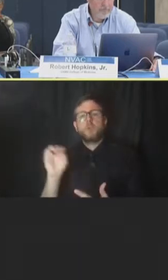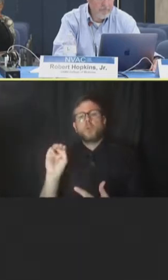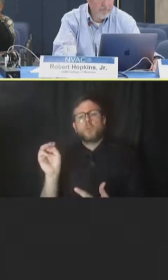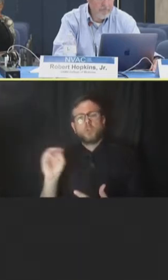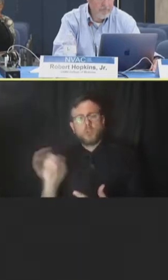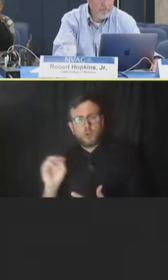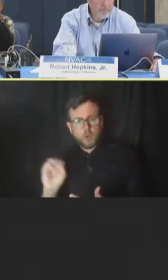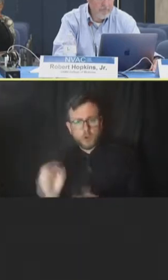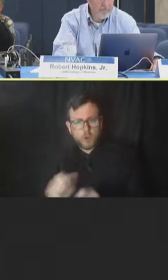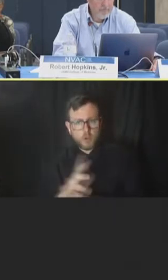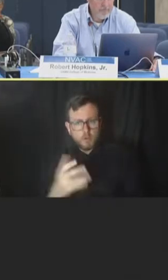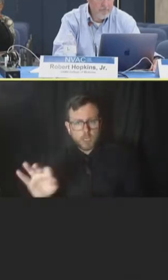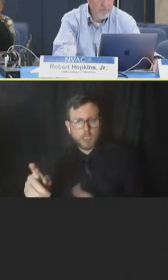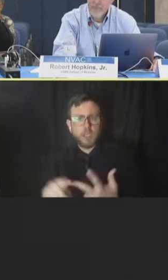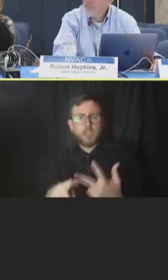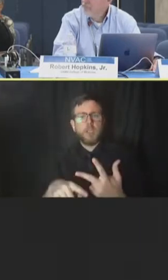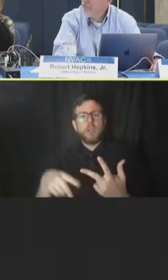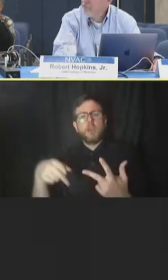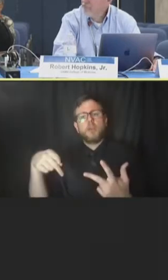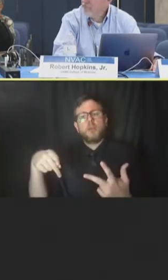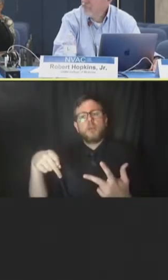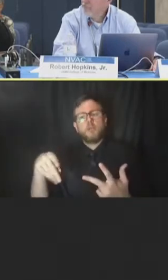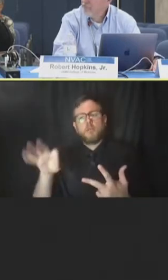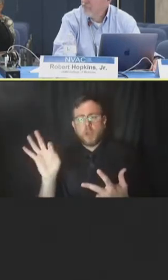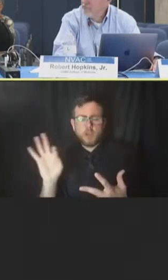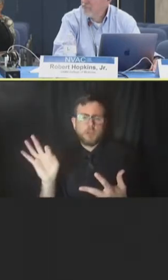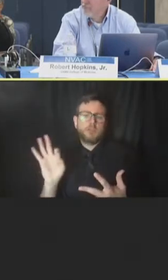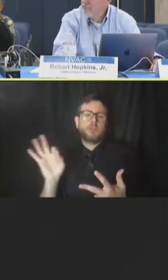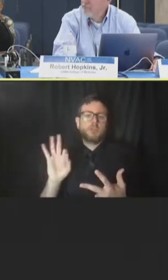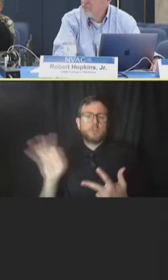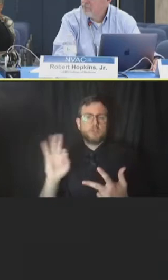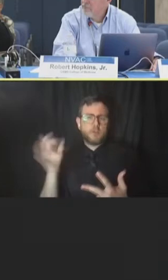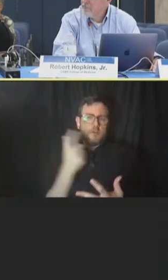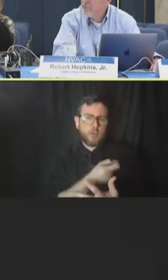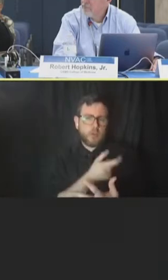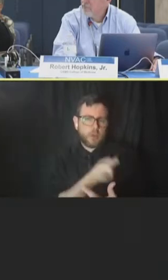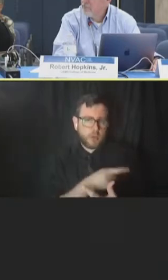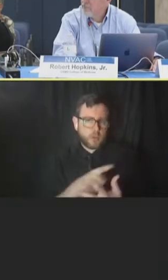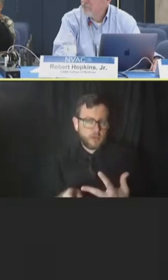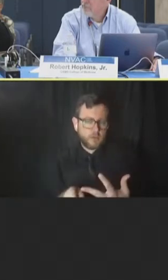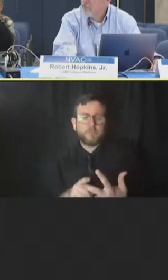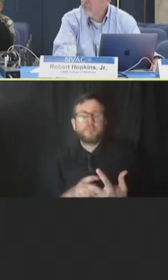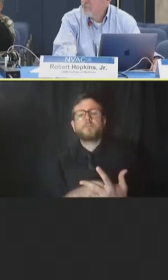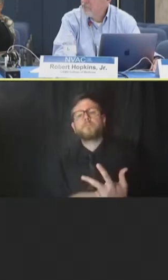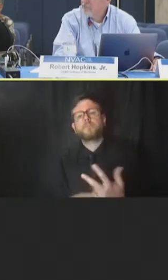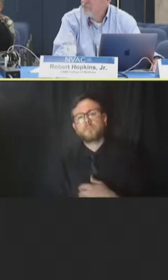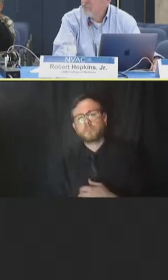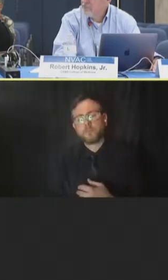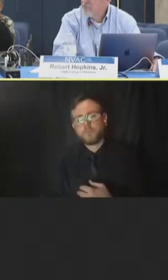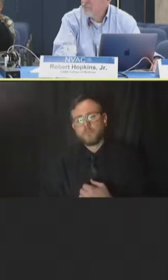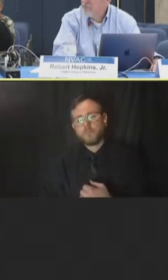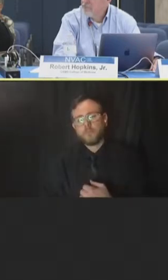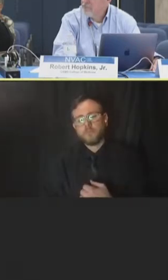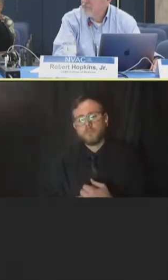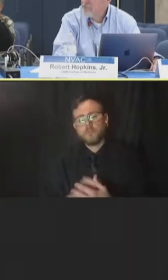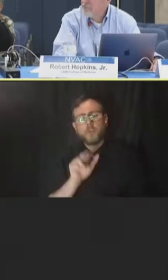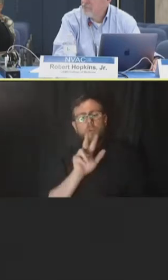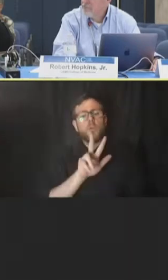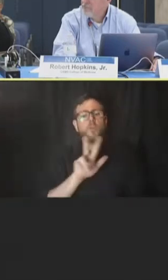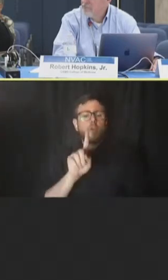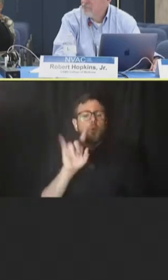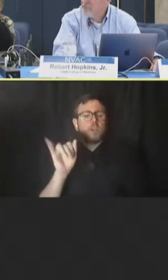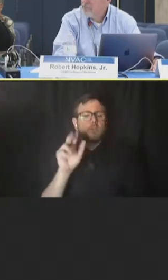vaccine, and the Pfizer-BioNTech COVID-19 vaccines. On 31